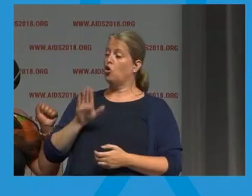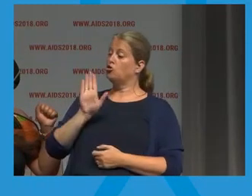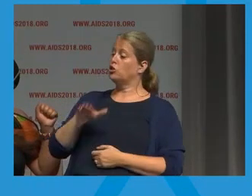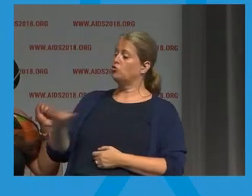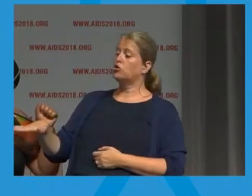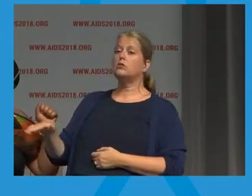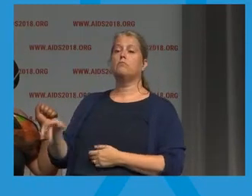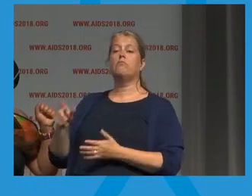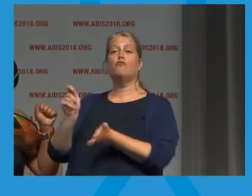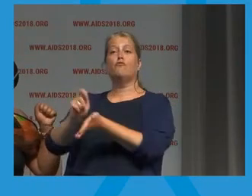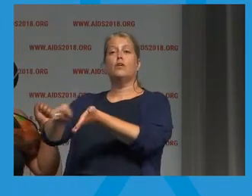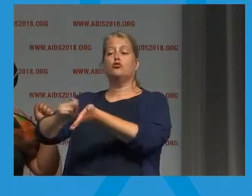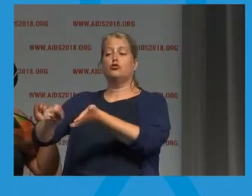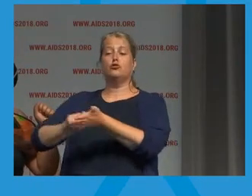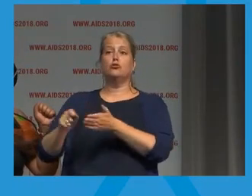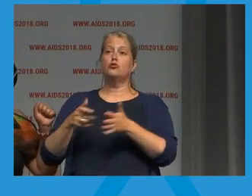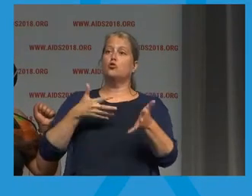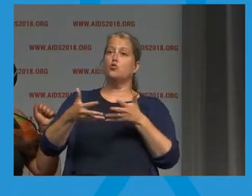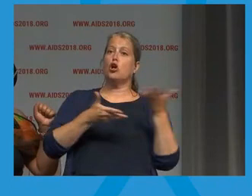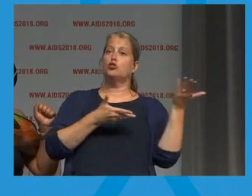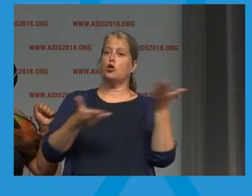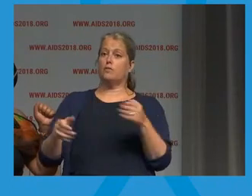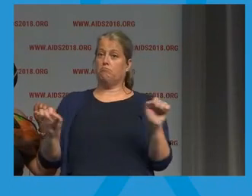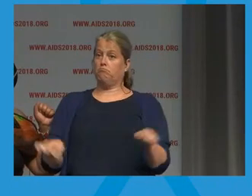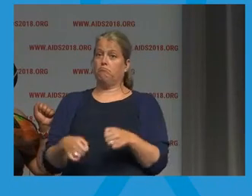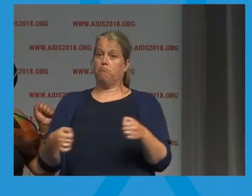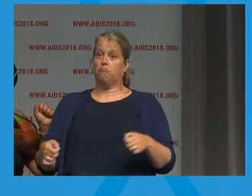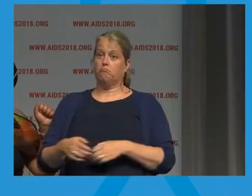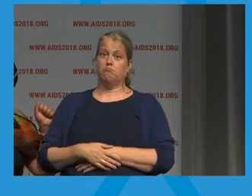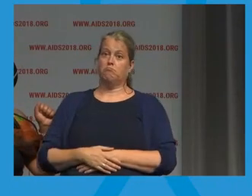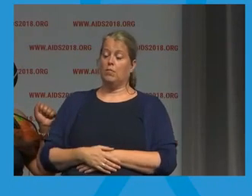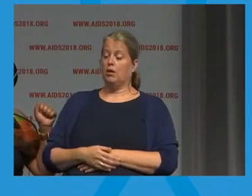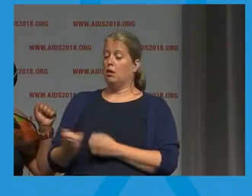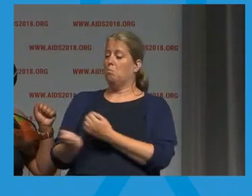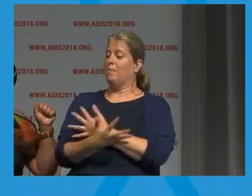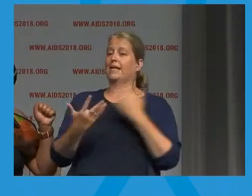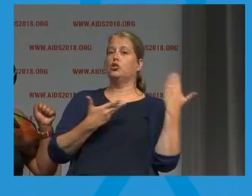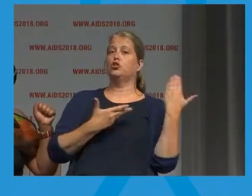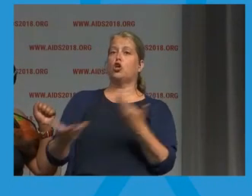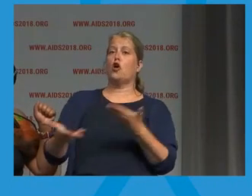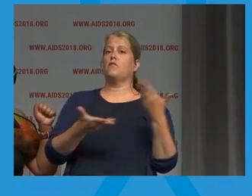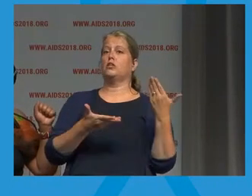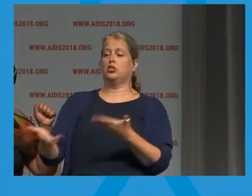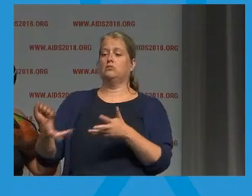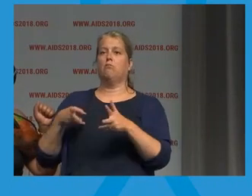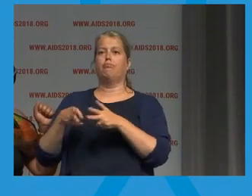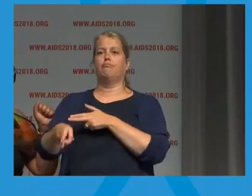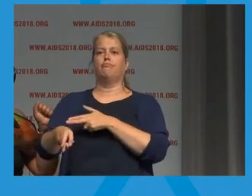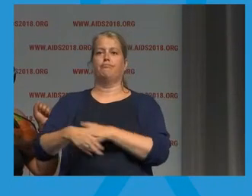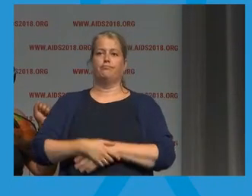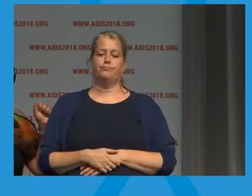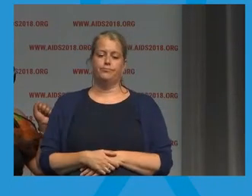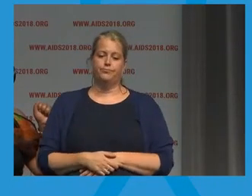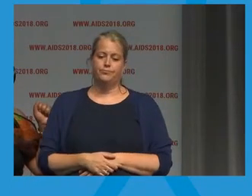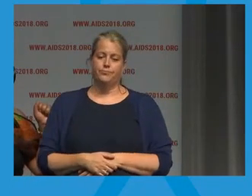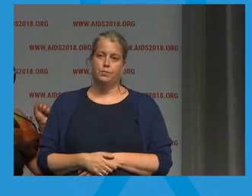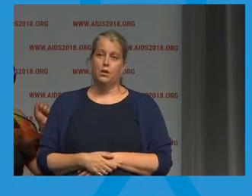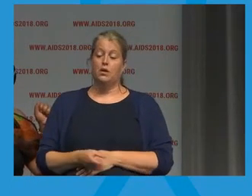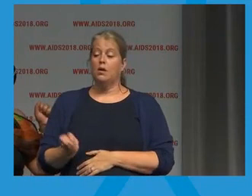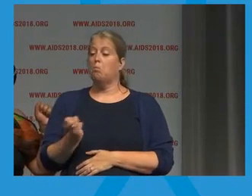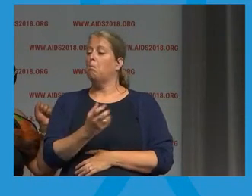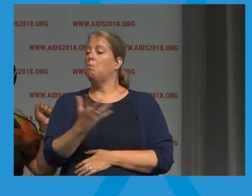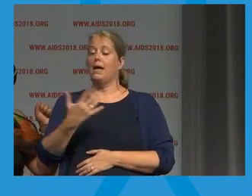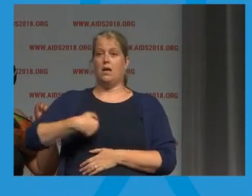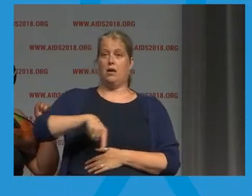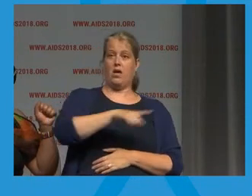social services. They are cut off from many services that every child should have. Many of